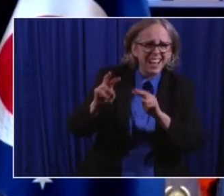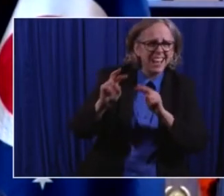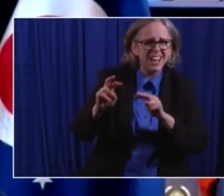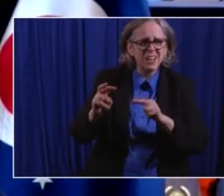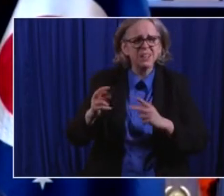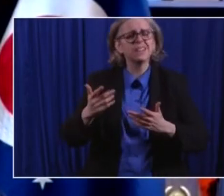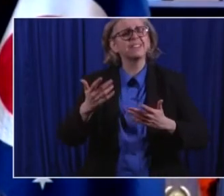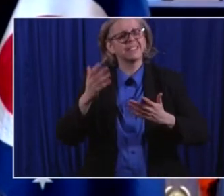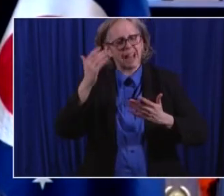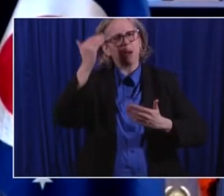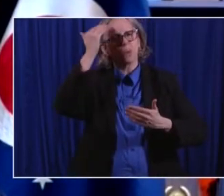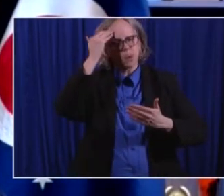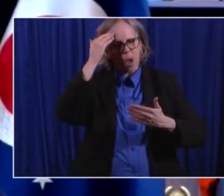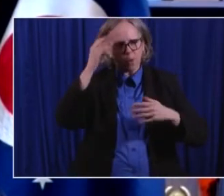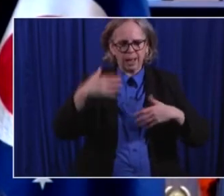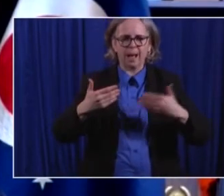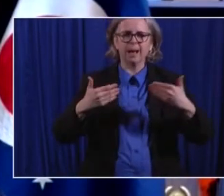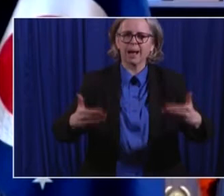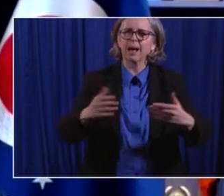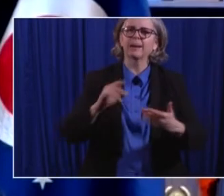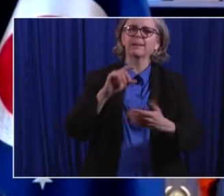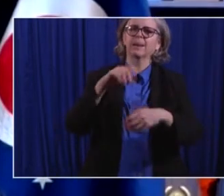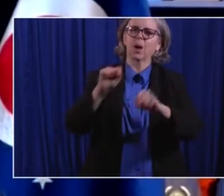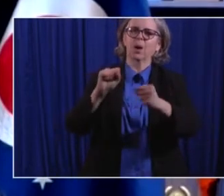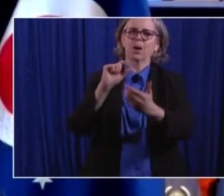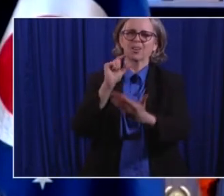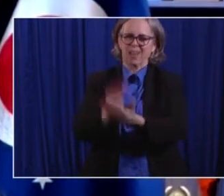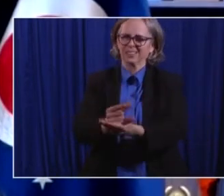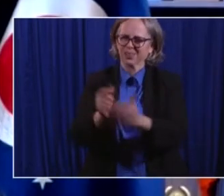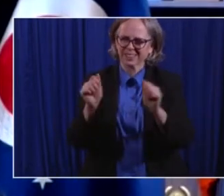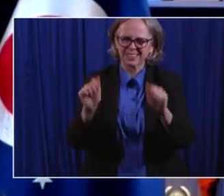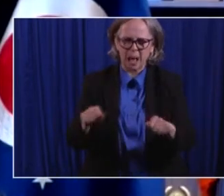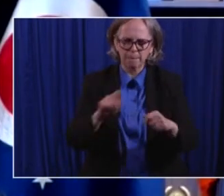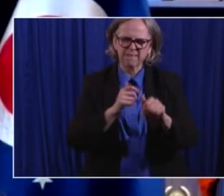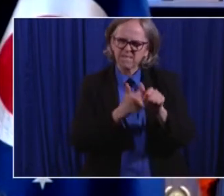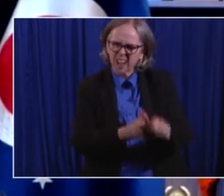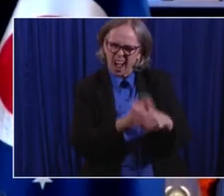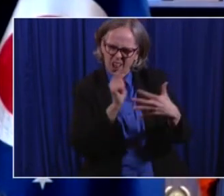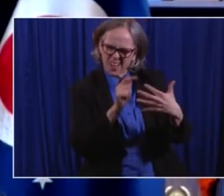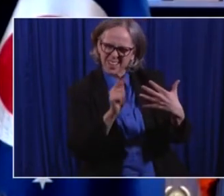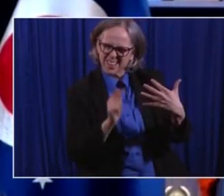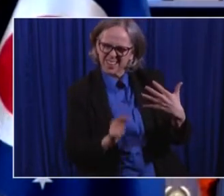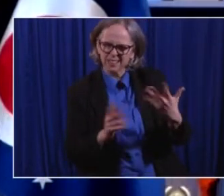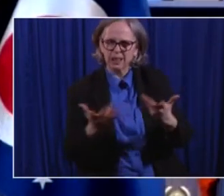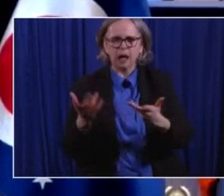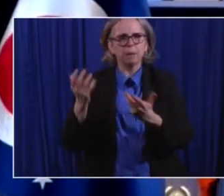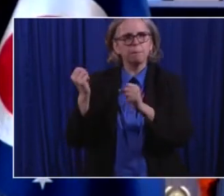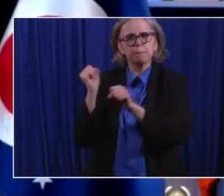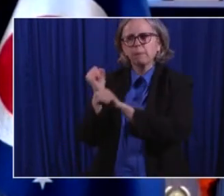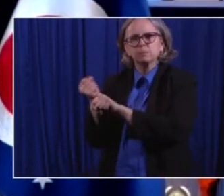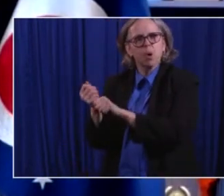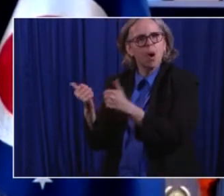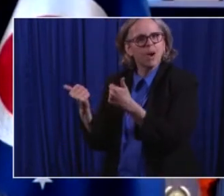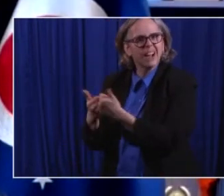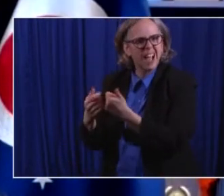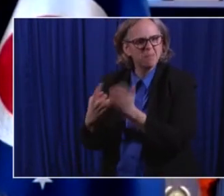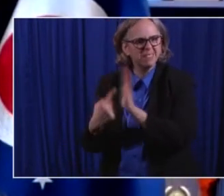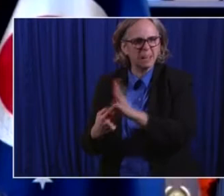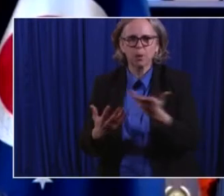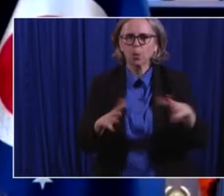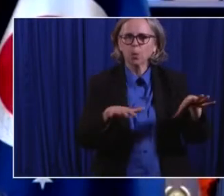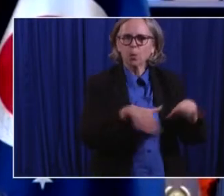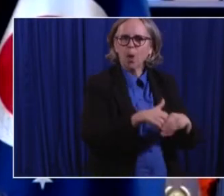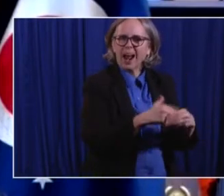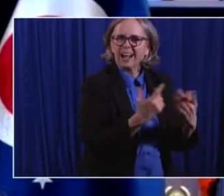future ahead of them. Those opportunities will be available, baseball games, weddings, things like that